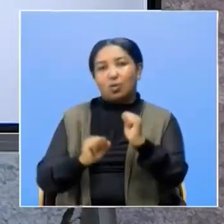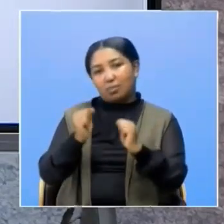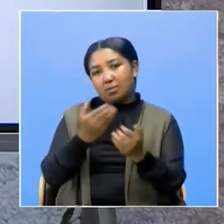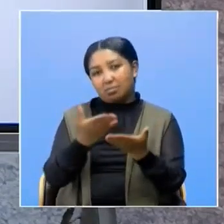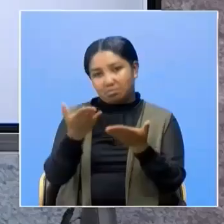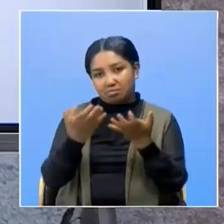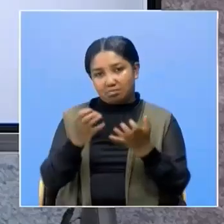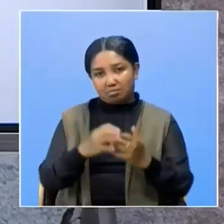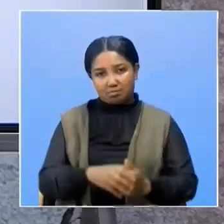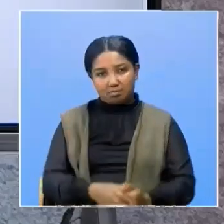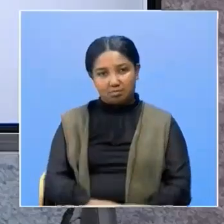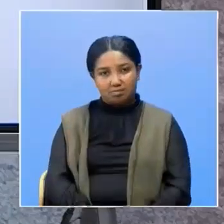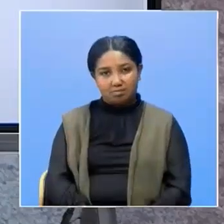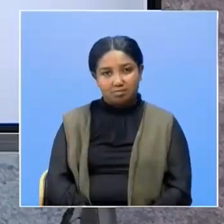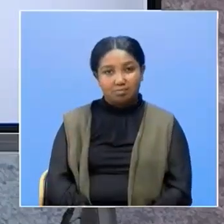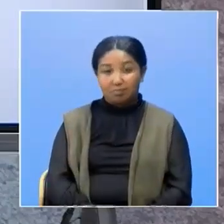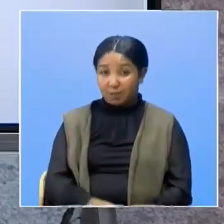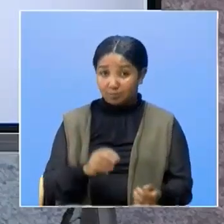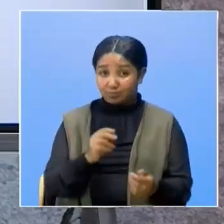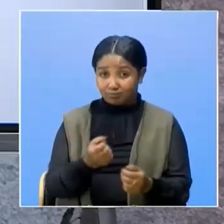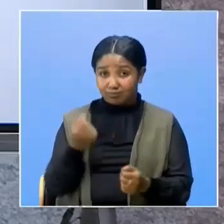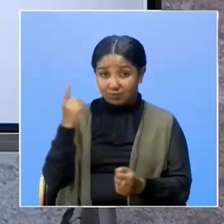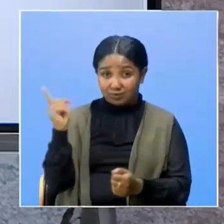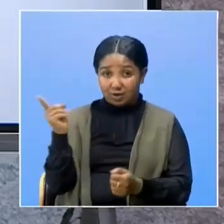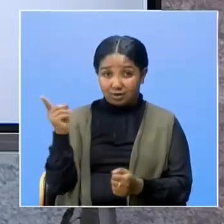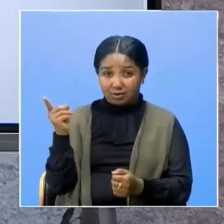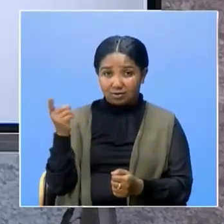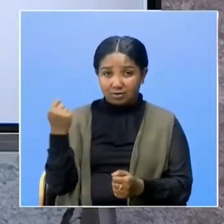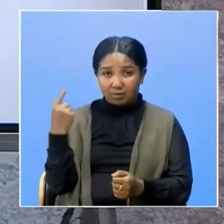right? I am sure you have got it all.